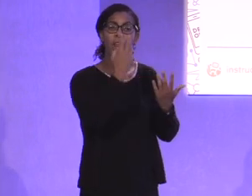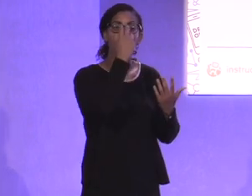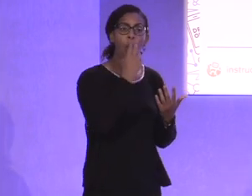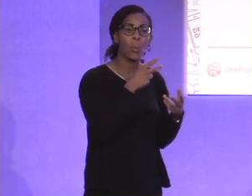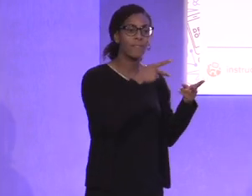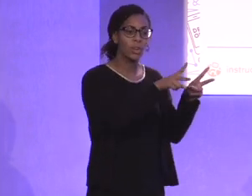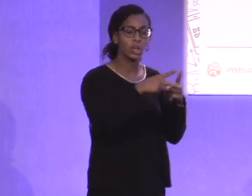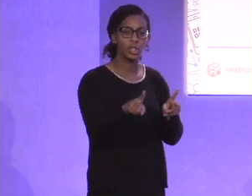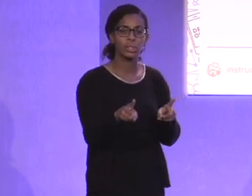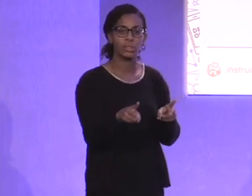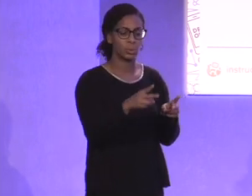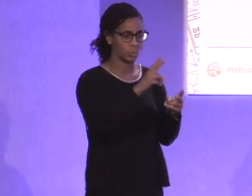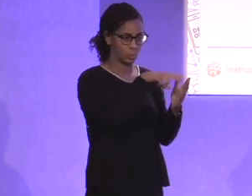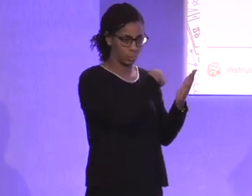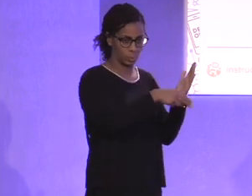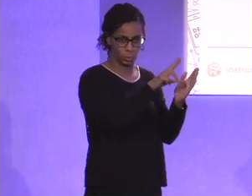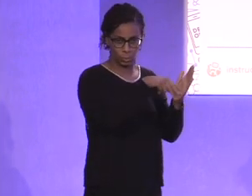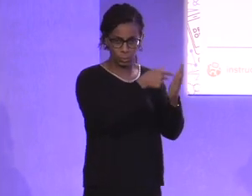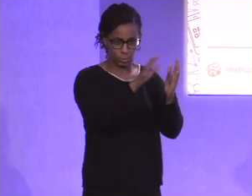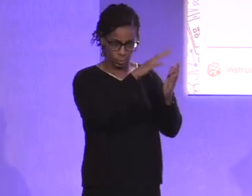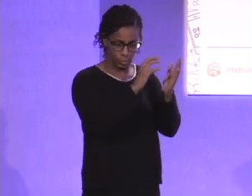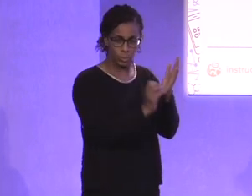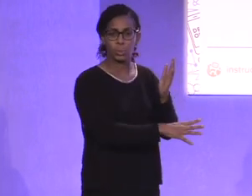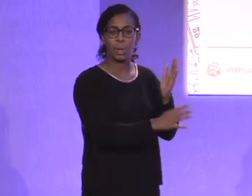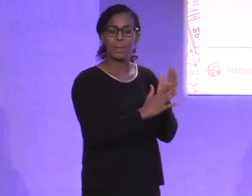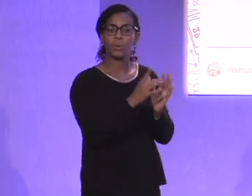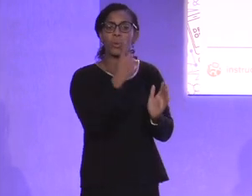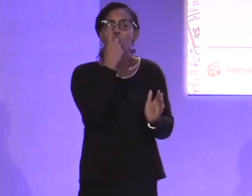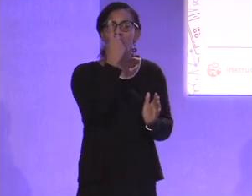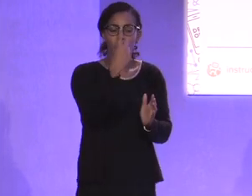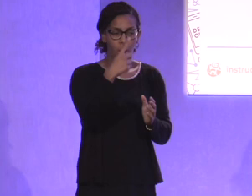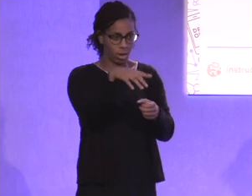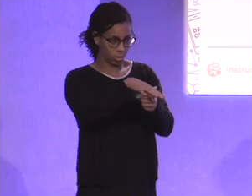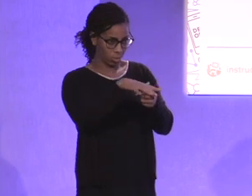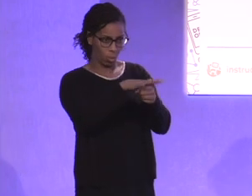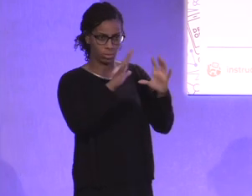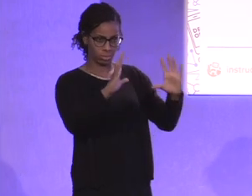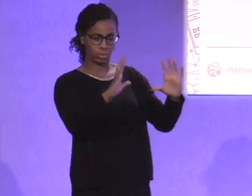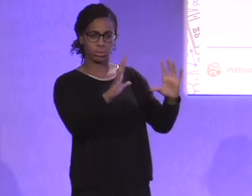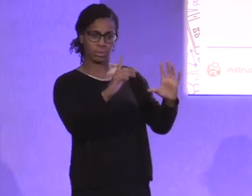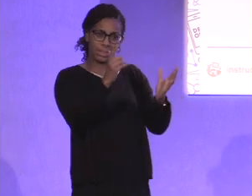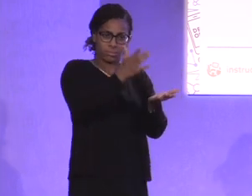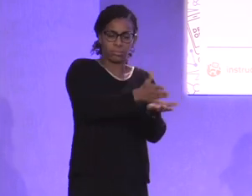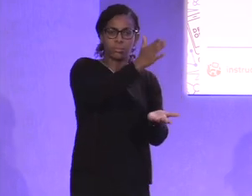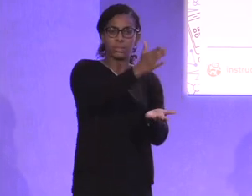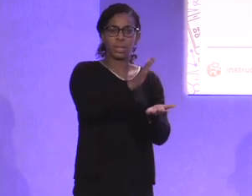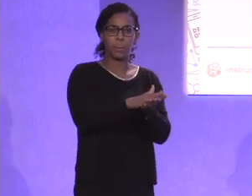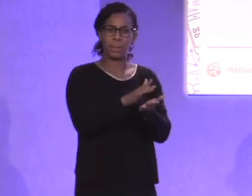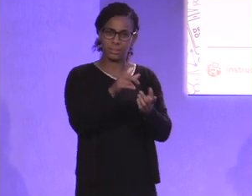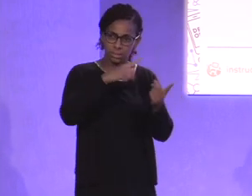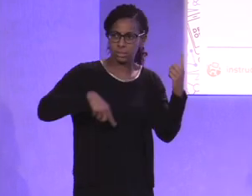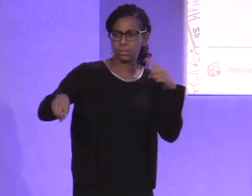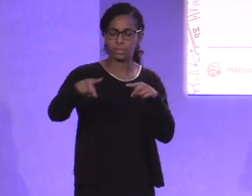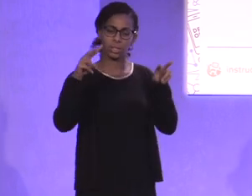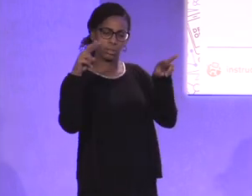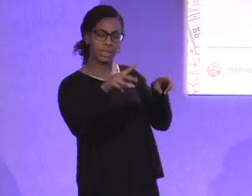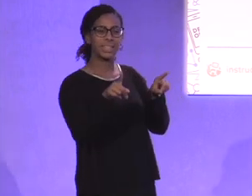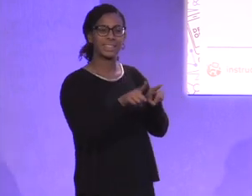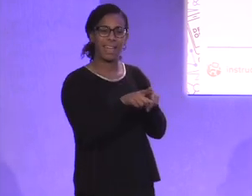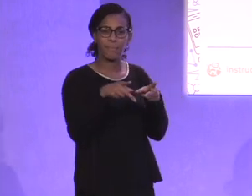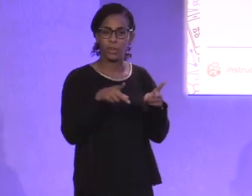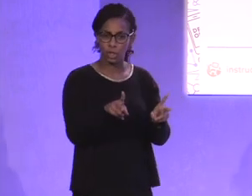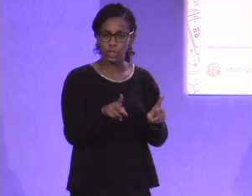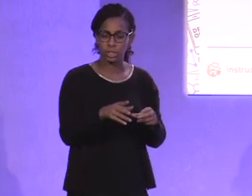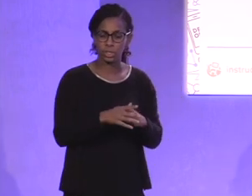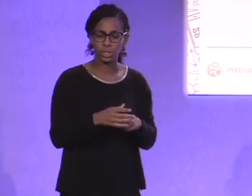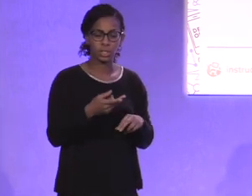of truth. These numbers are there to collaborate, and then cross geolocation, things happen. So just